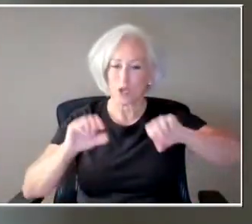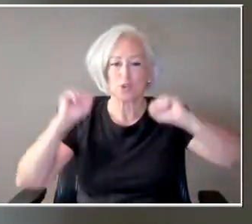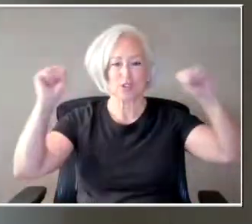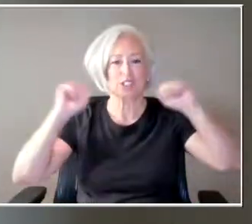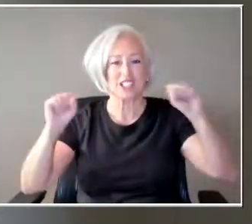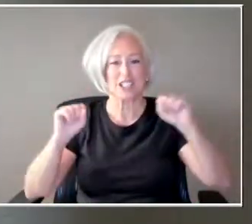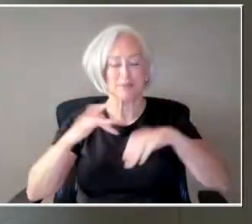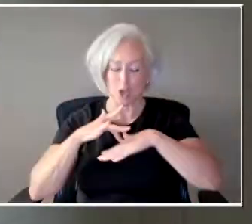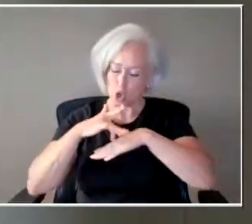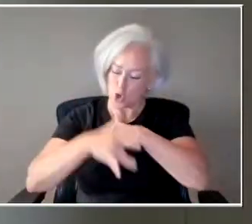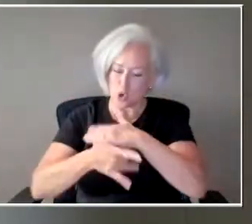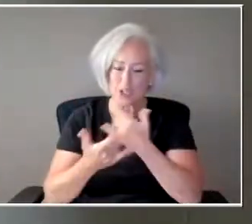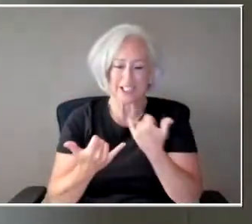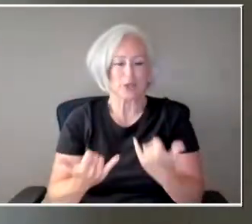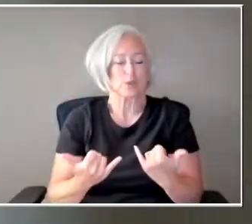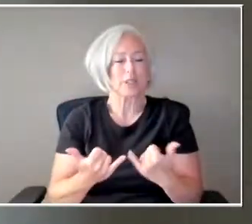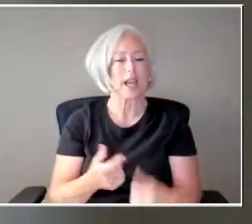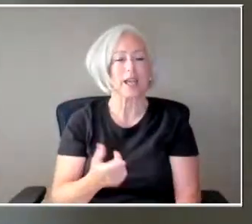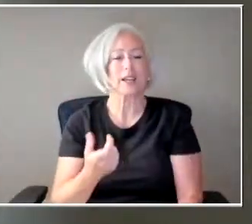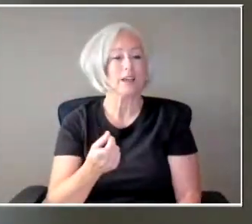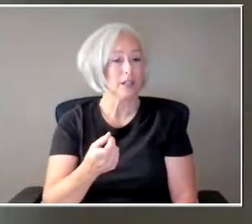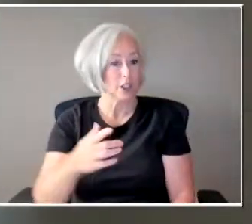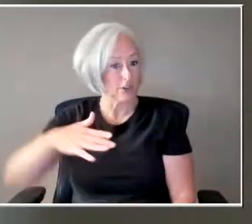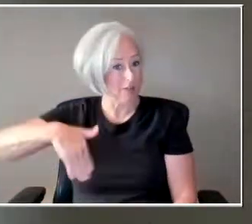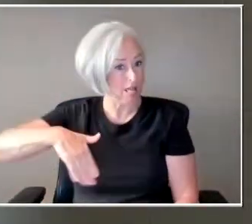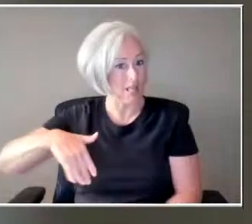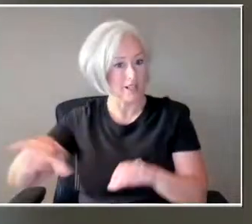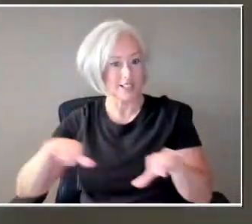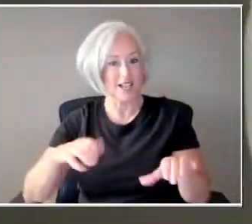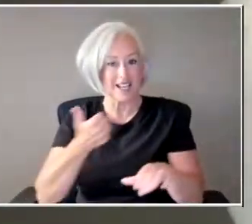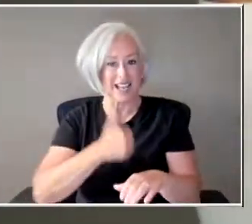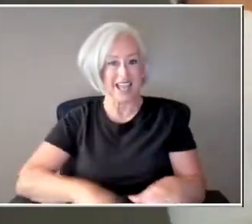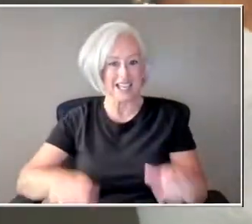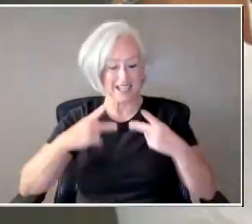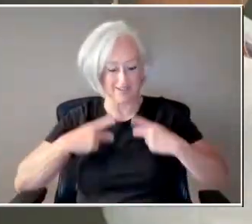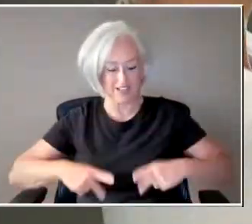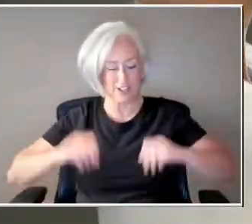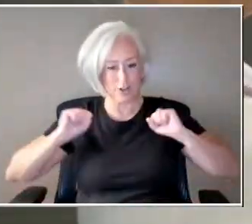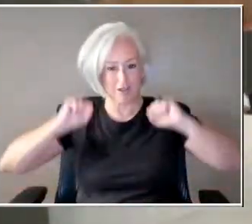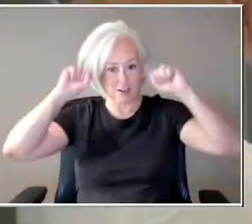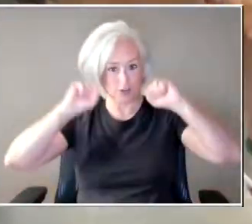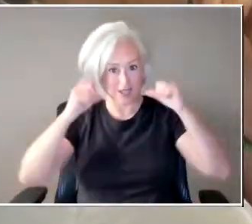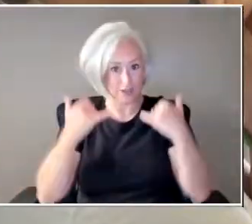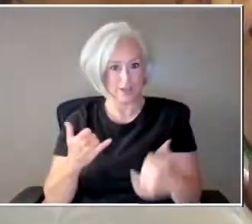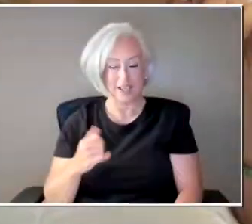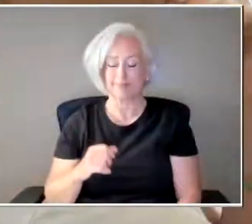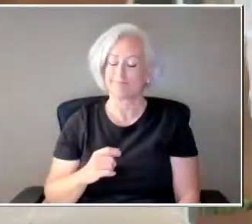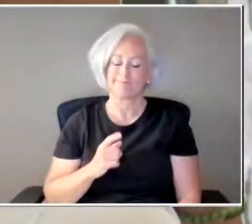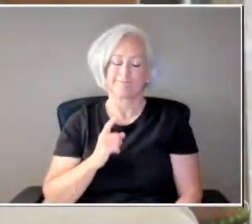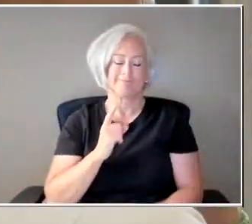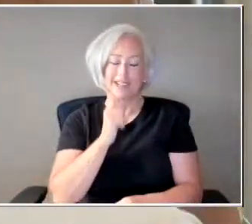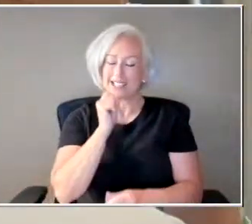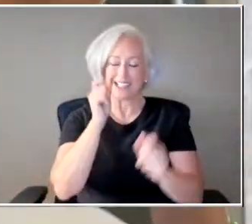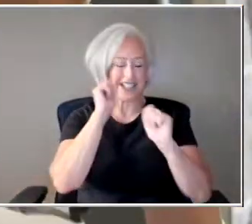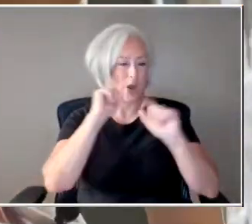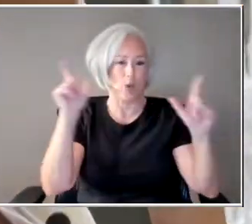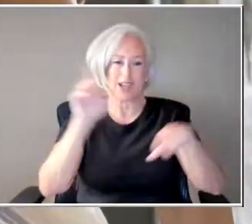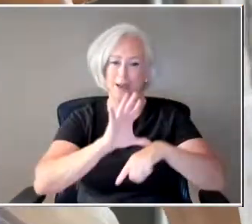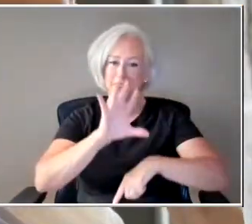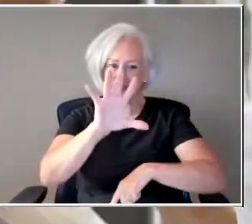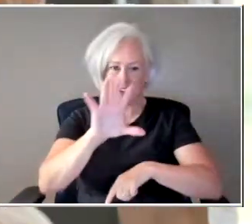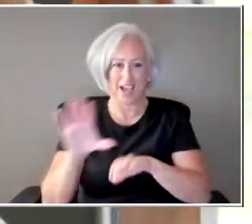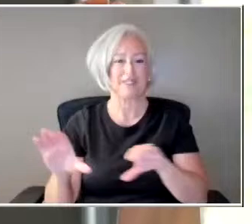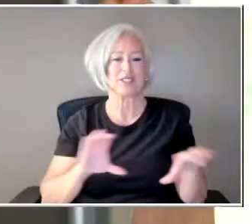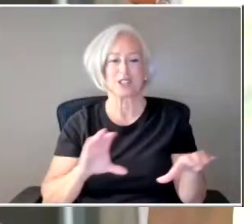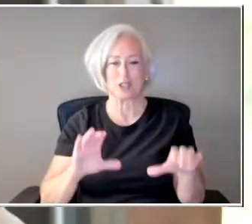So yep. Tell me you haven't done any physical exercise today, because we're going to put you through the ringer. Right. I did not wake up at 5 to do any exercise. Okay. So I've been just waiting